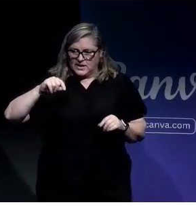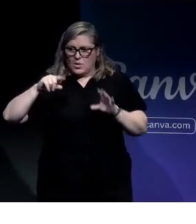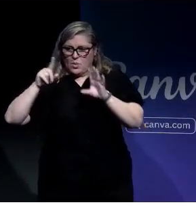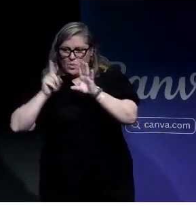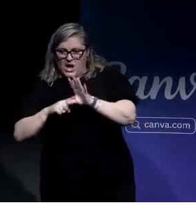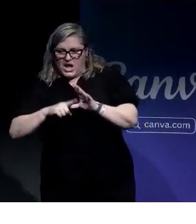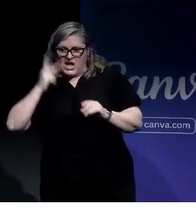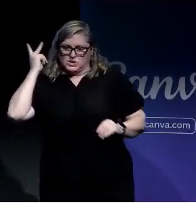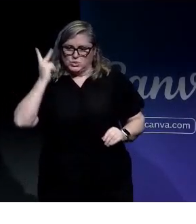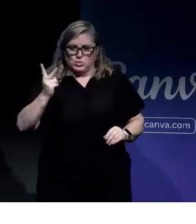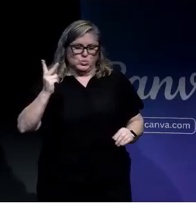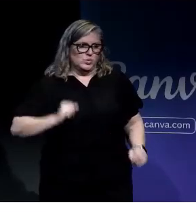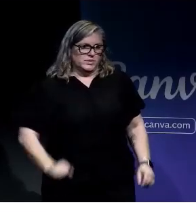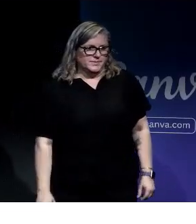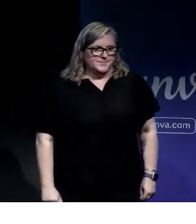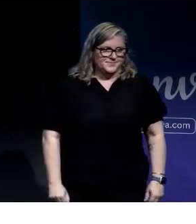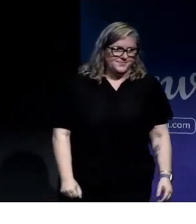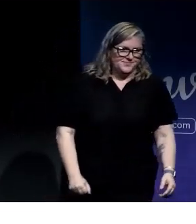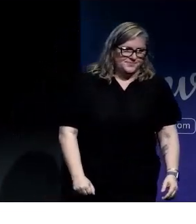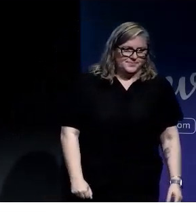A11Y2.